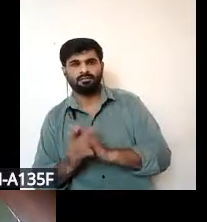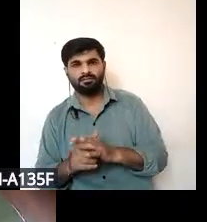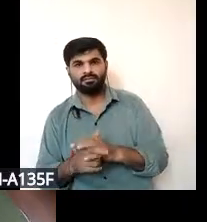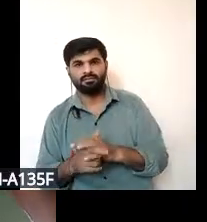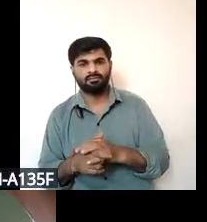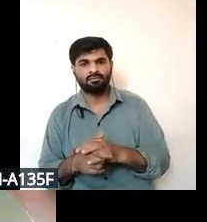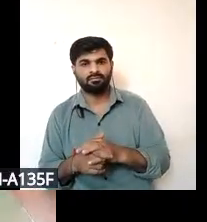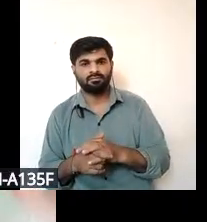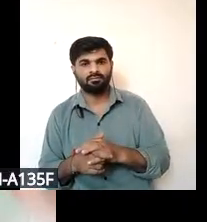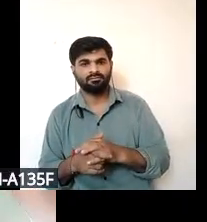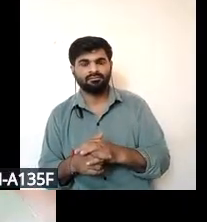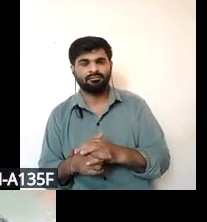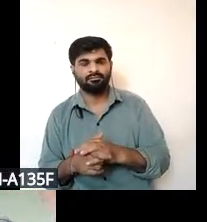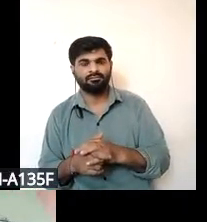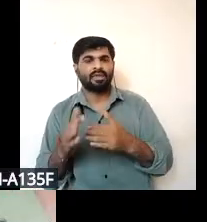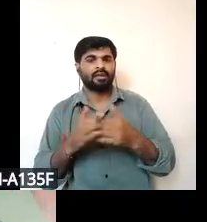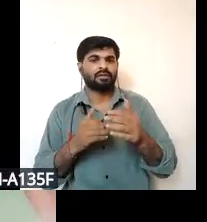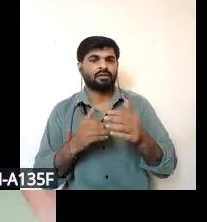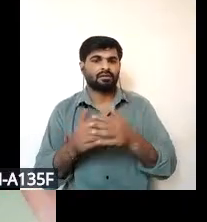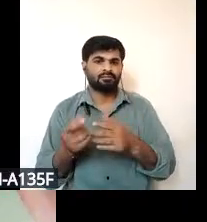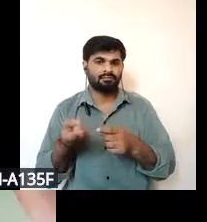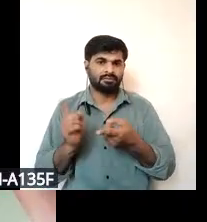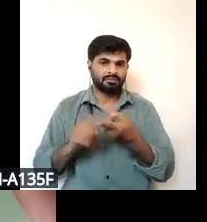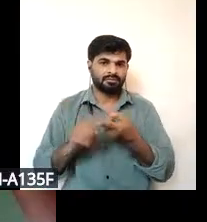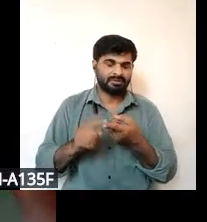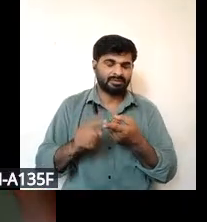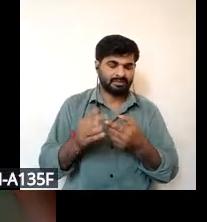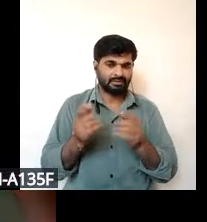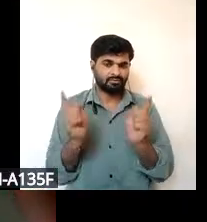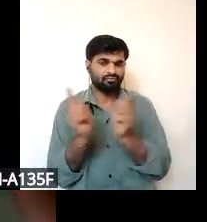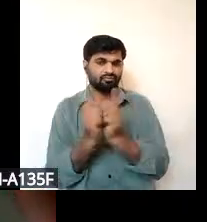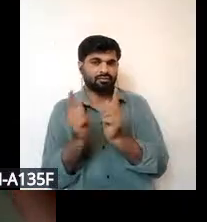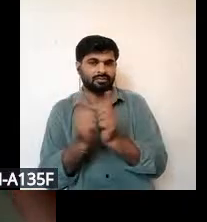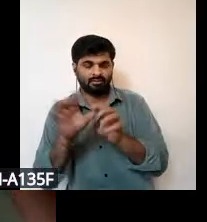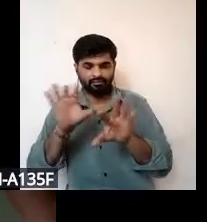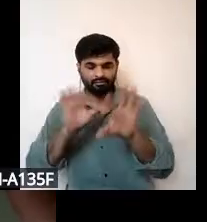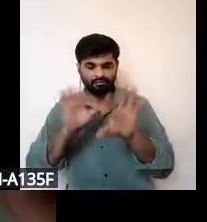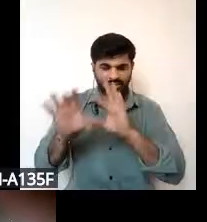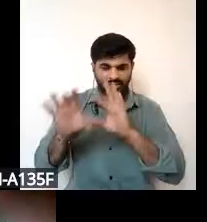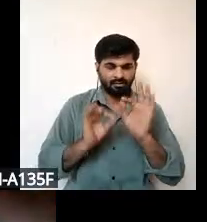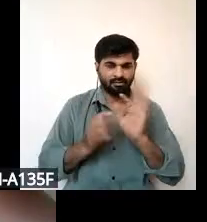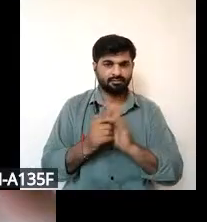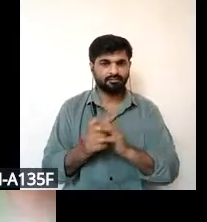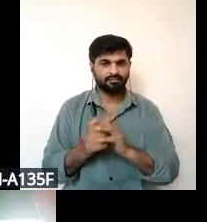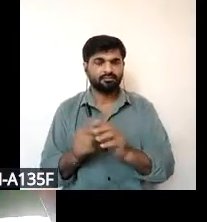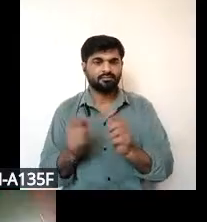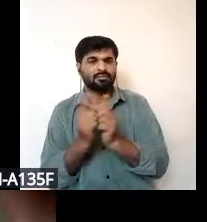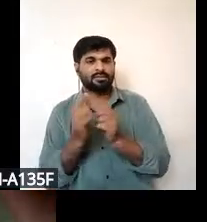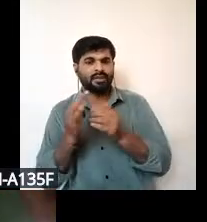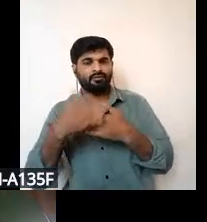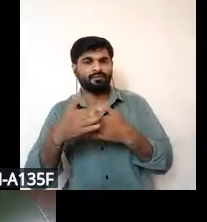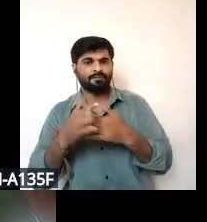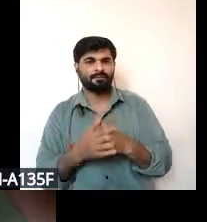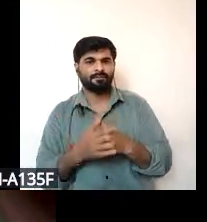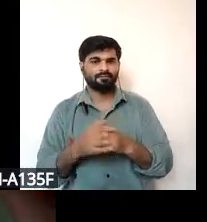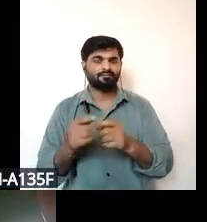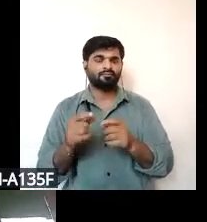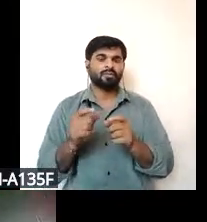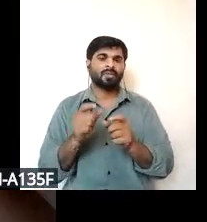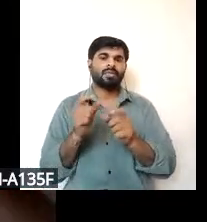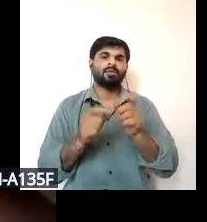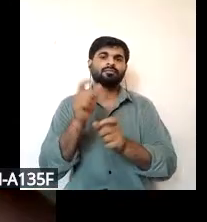more organizations, because we want to sort of build this collective where we can facilitate, and then people can take